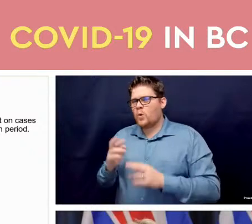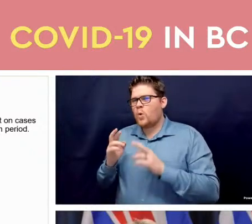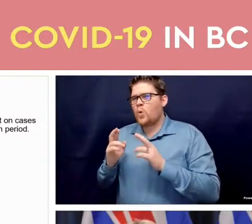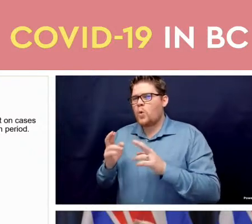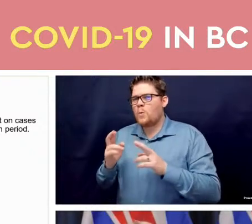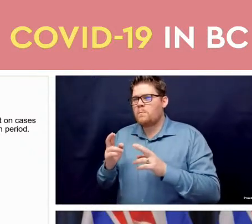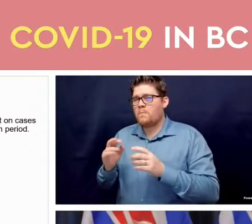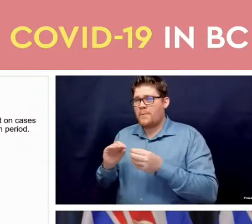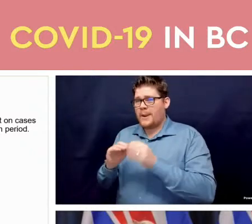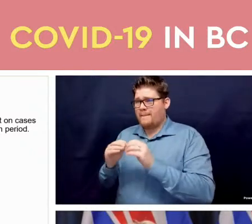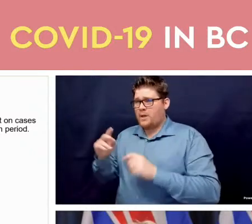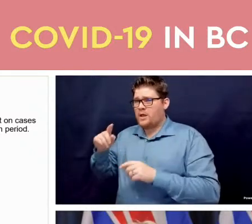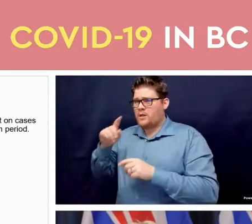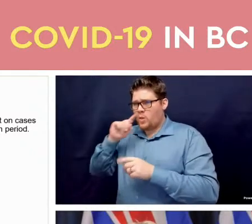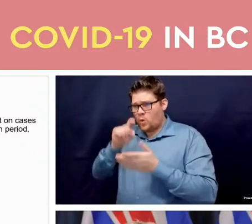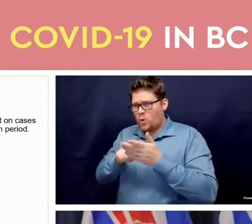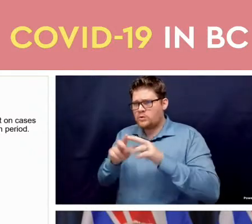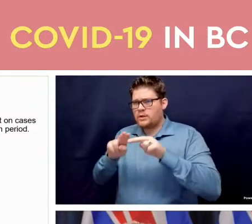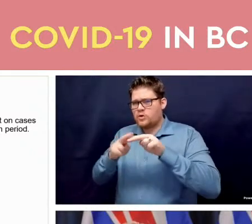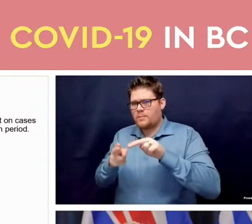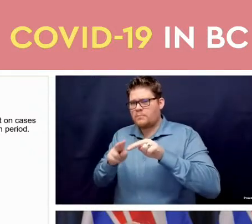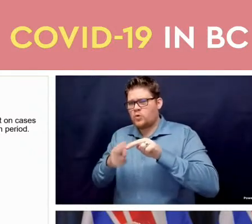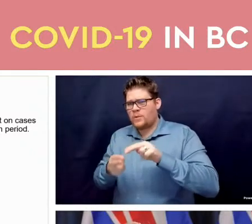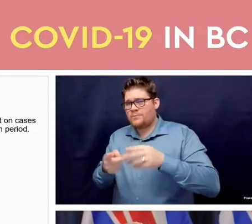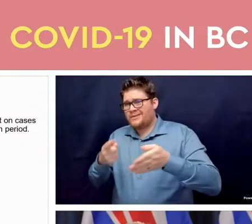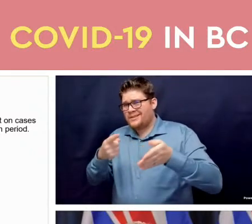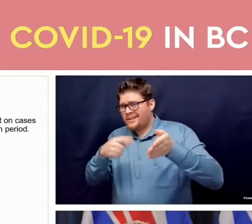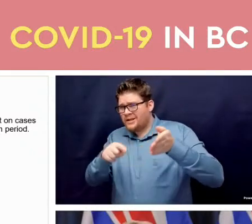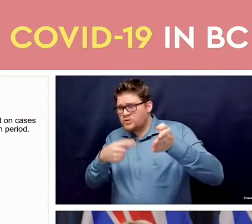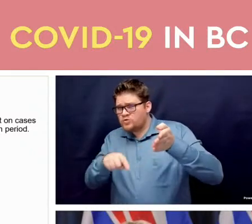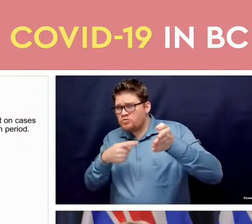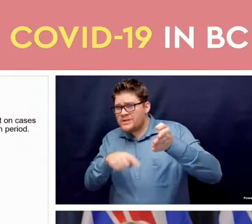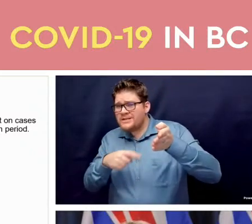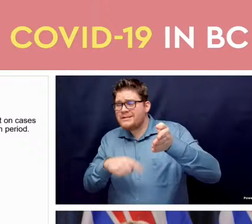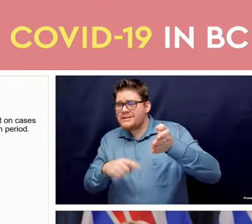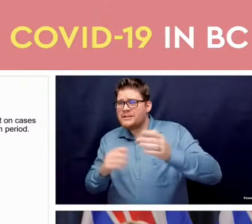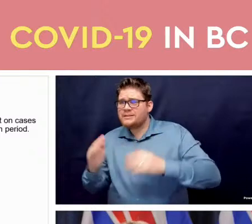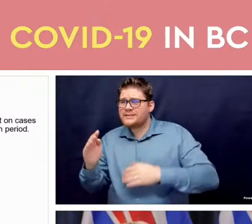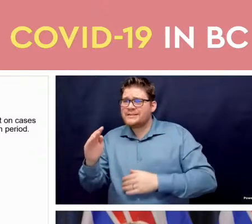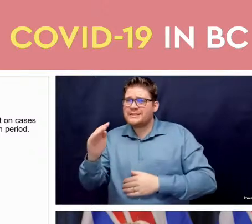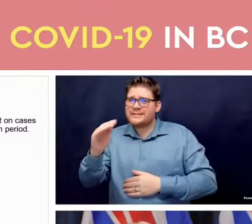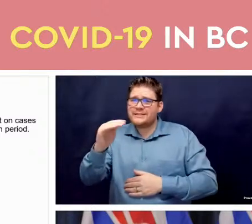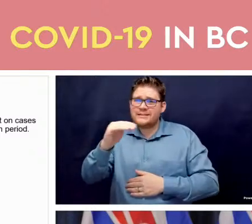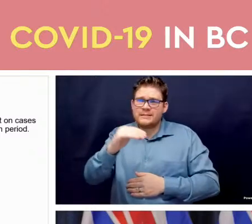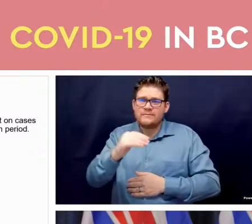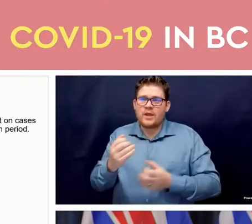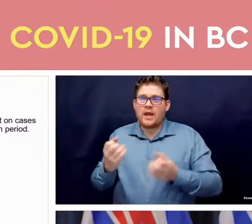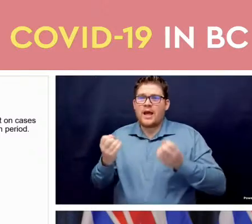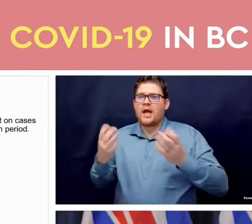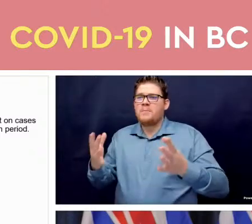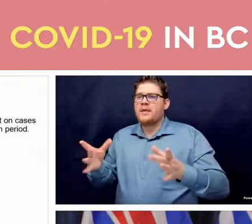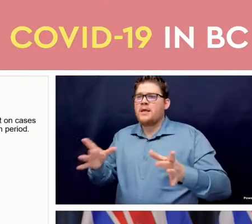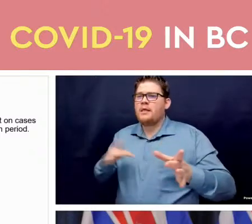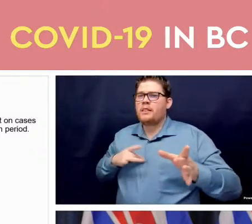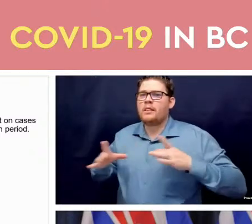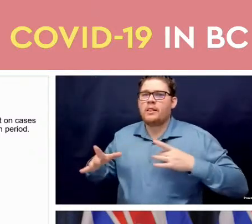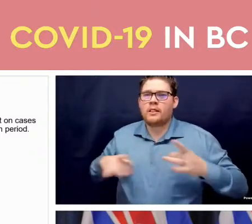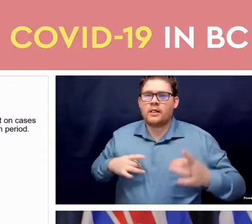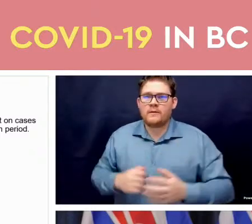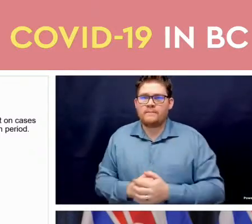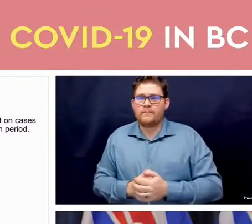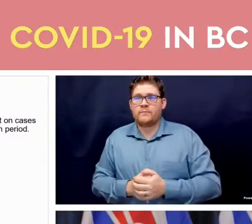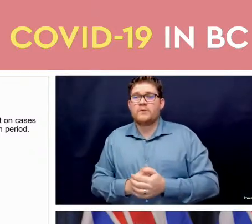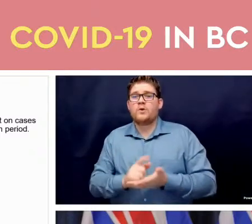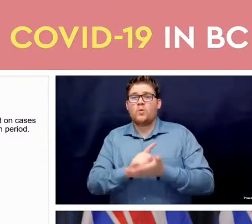then about a week after that, we'll start to see a decrease in our hospital census. So this tells us that we